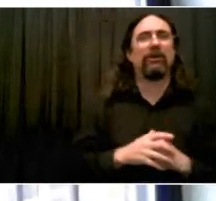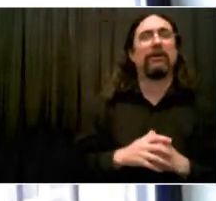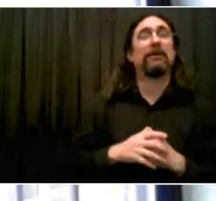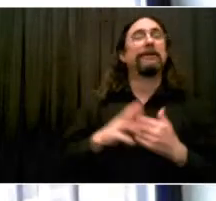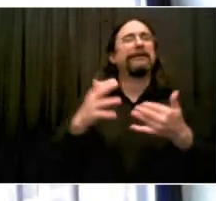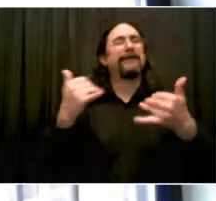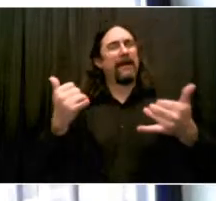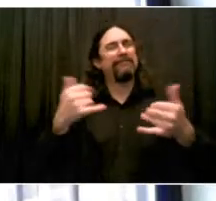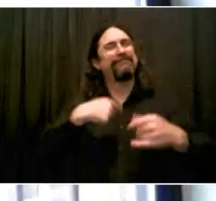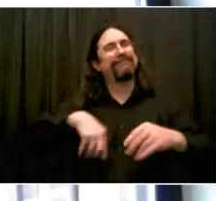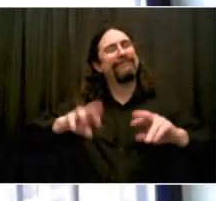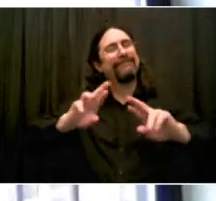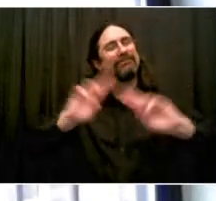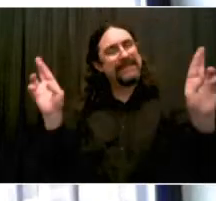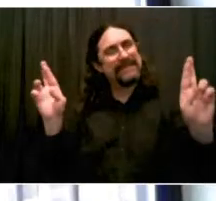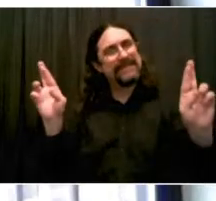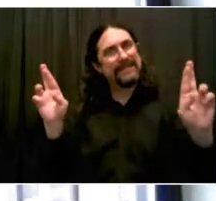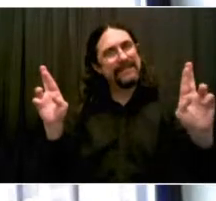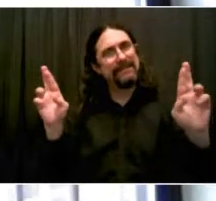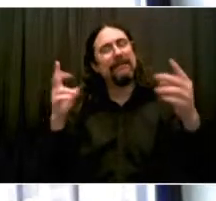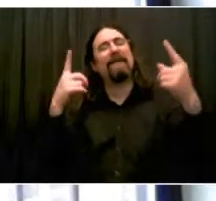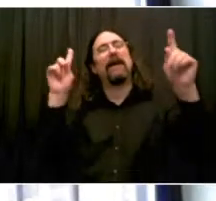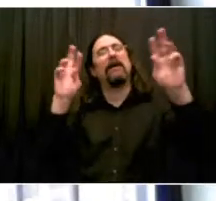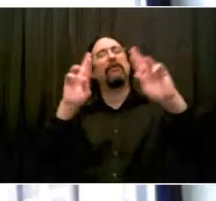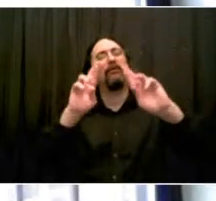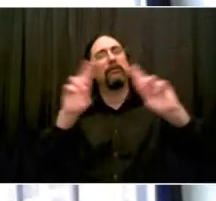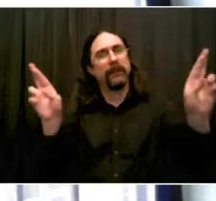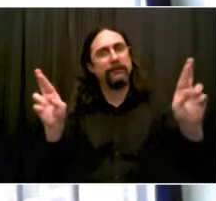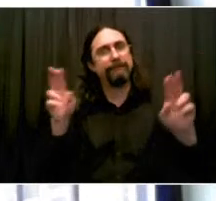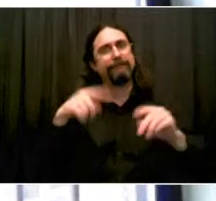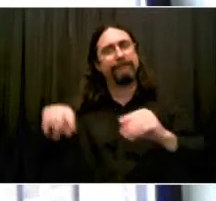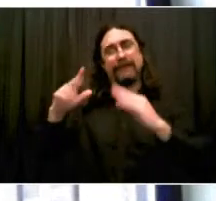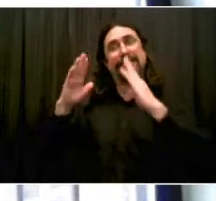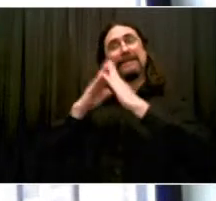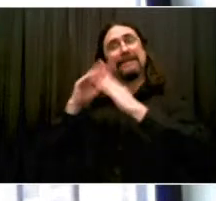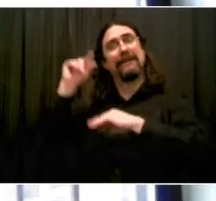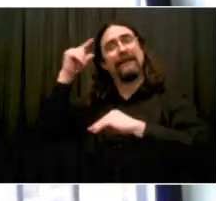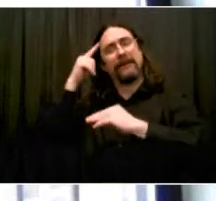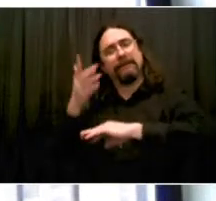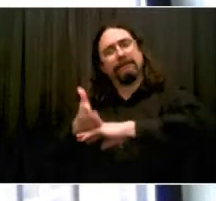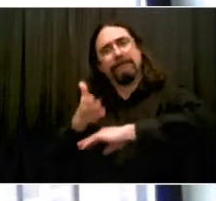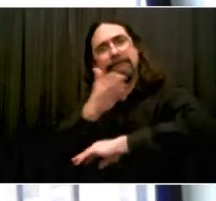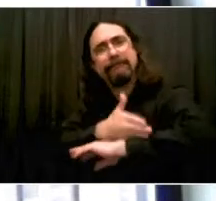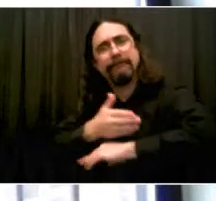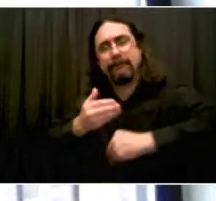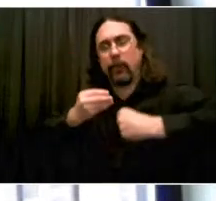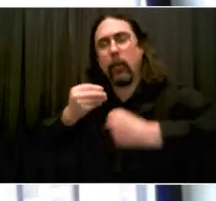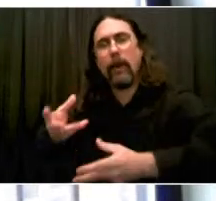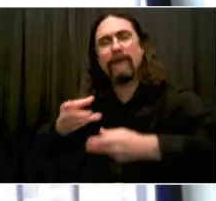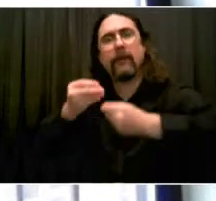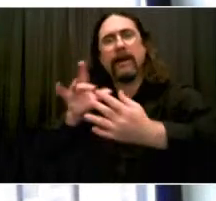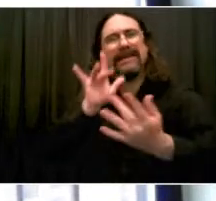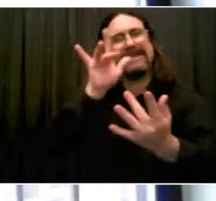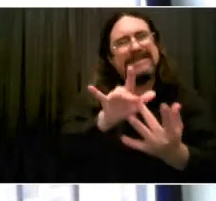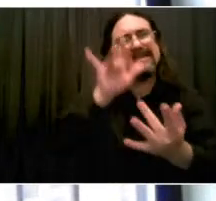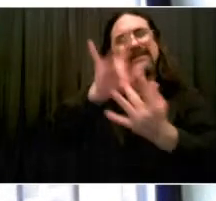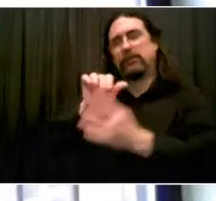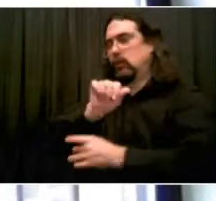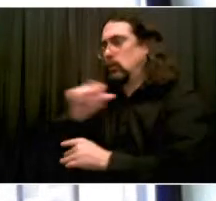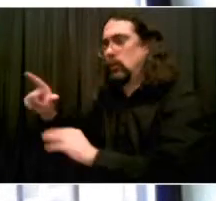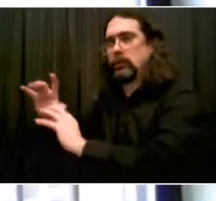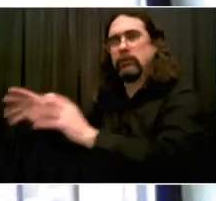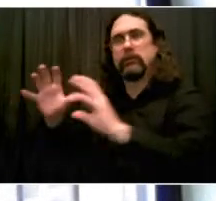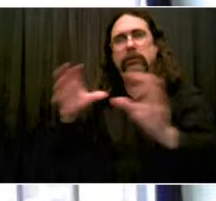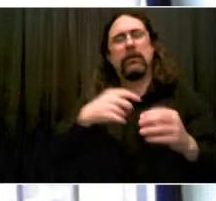and my family and, all of the New Yorkers who, like my family, are experiencing these issues, because I really believe that